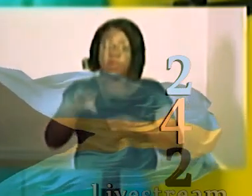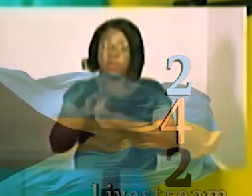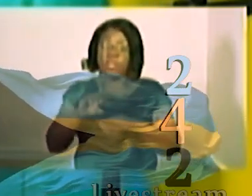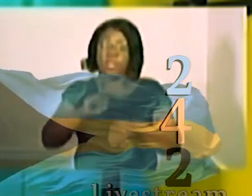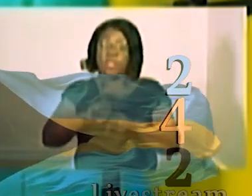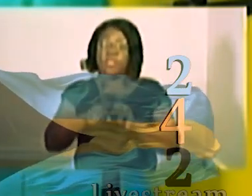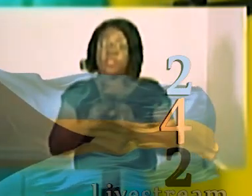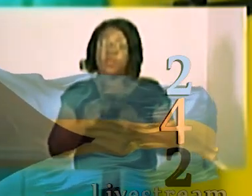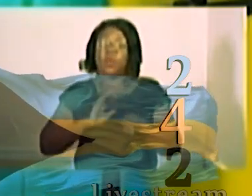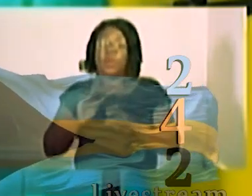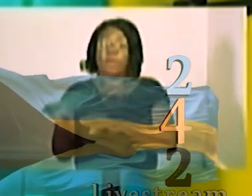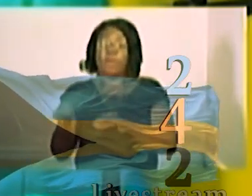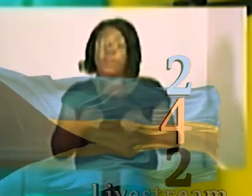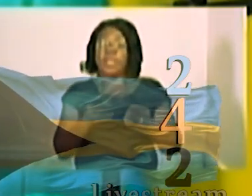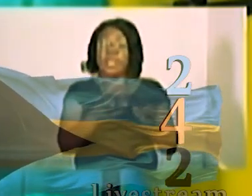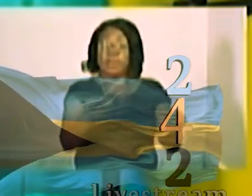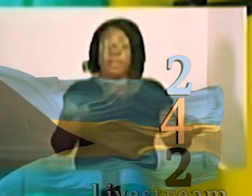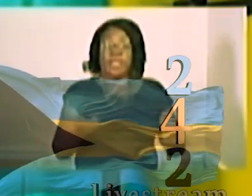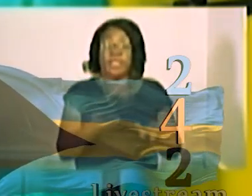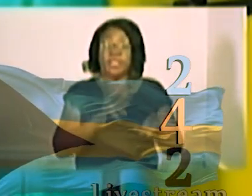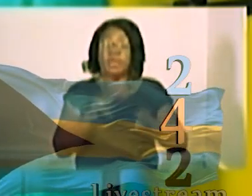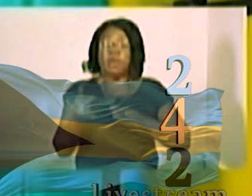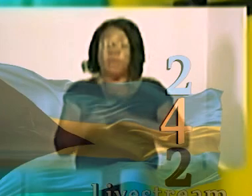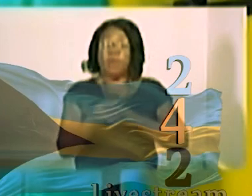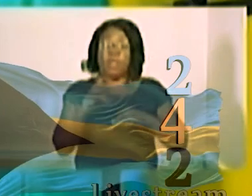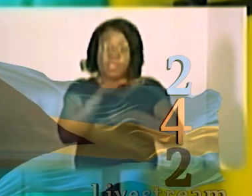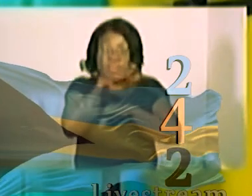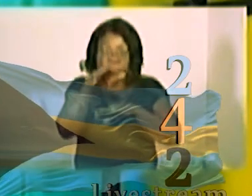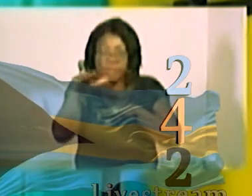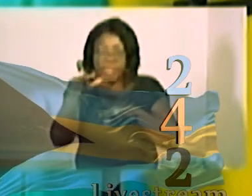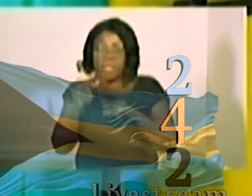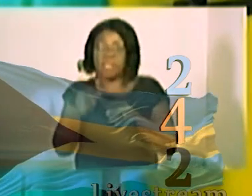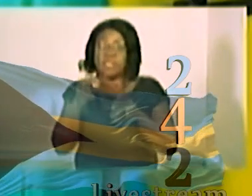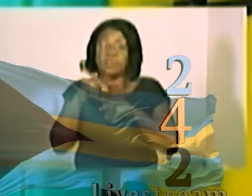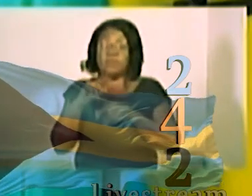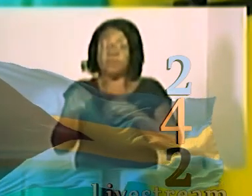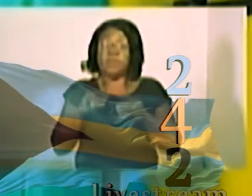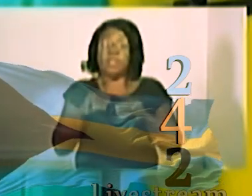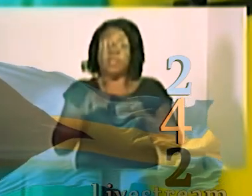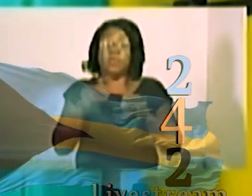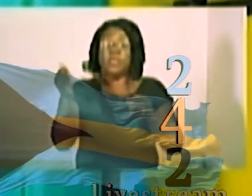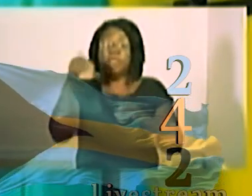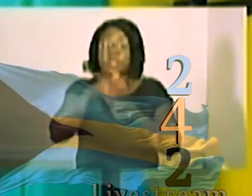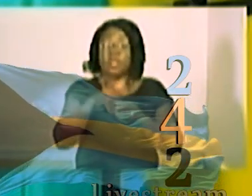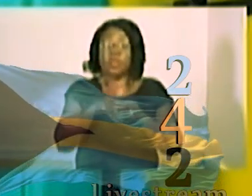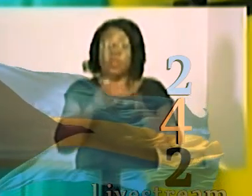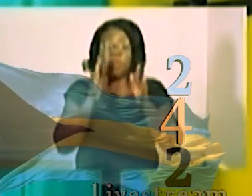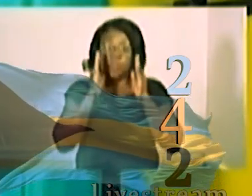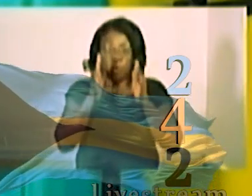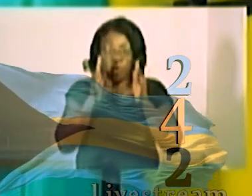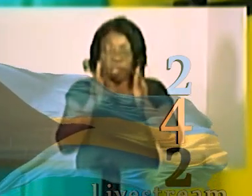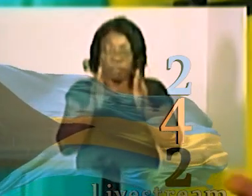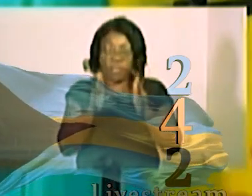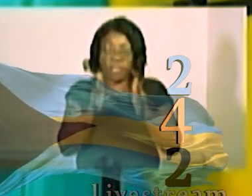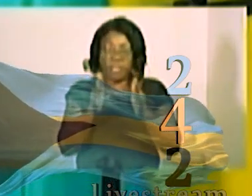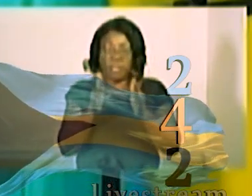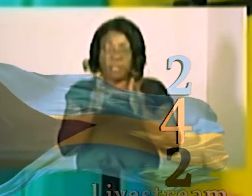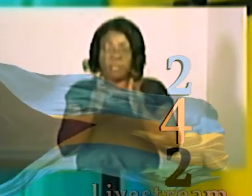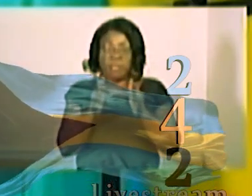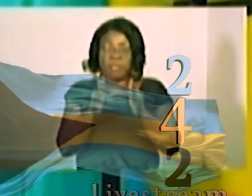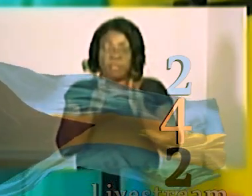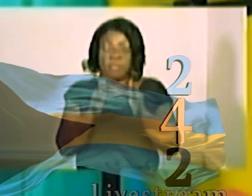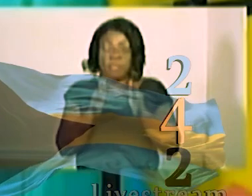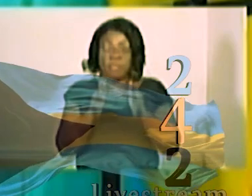have put in place a port surveillance mechanism, which includes, monitoring